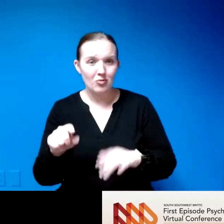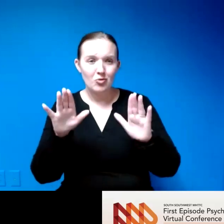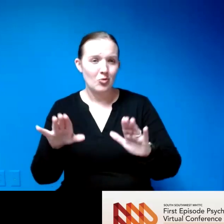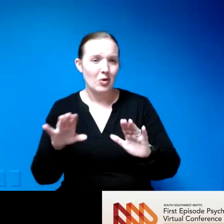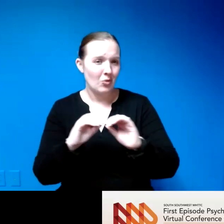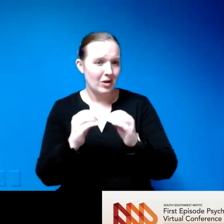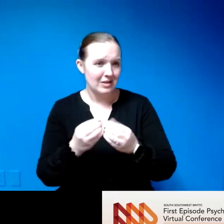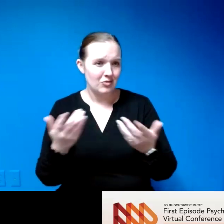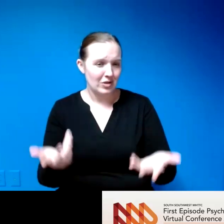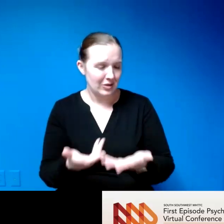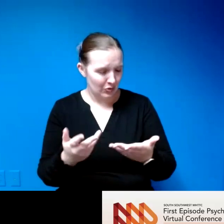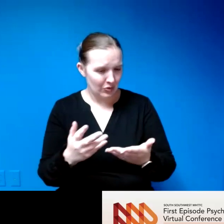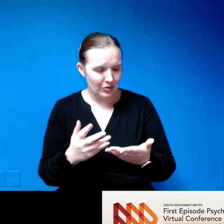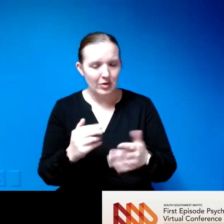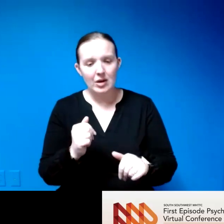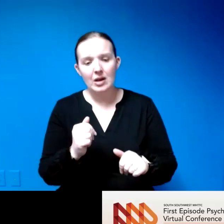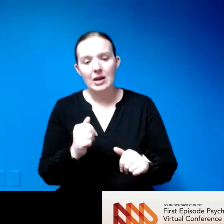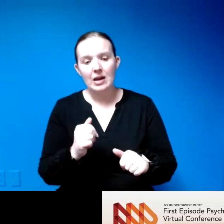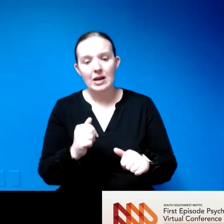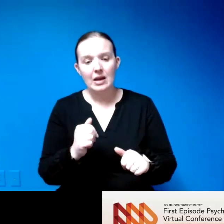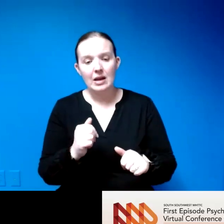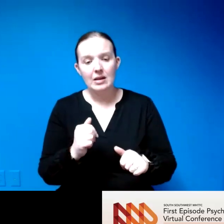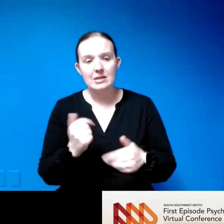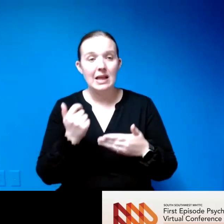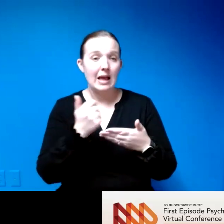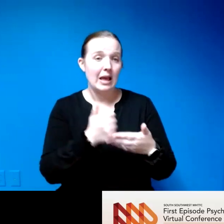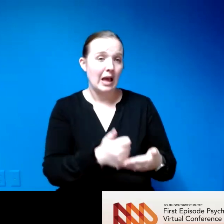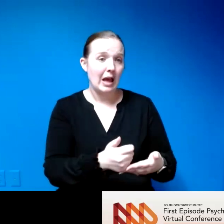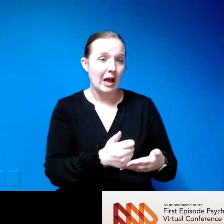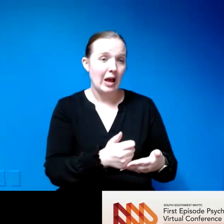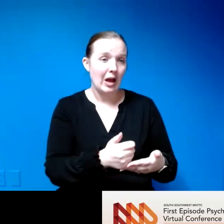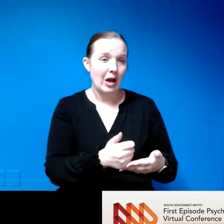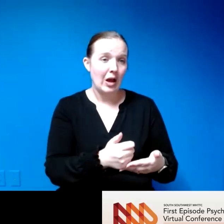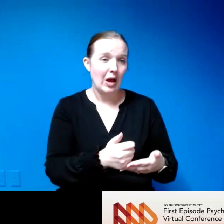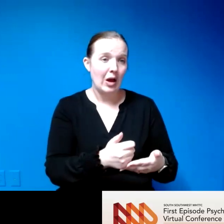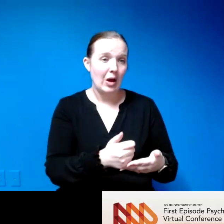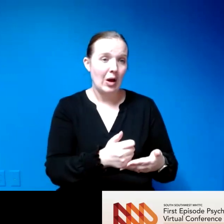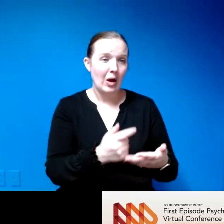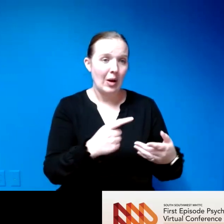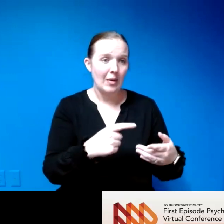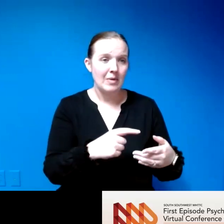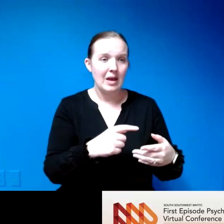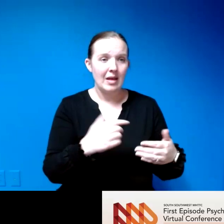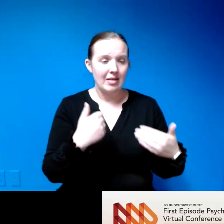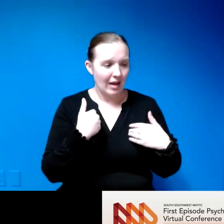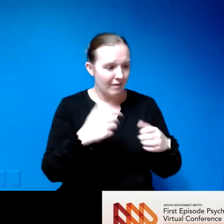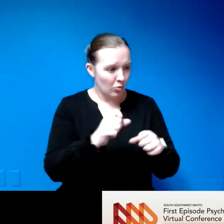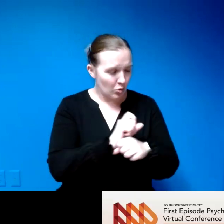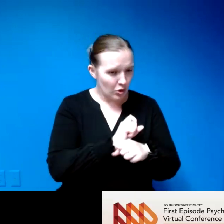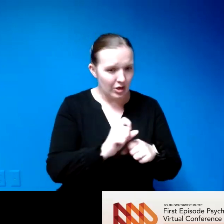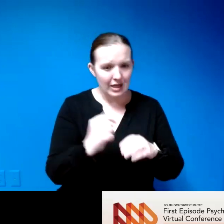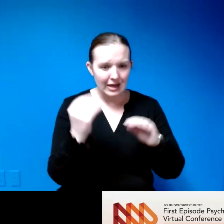Tucson because they offer opportunities for learning how to work in a restaurant and